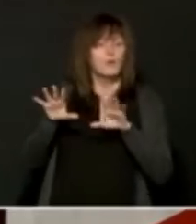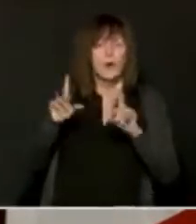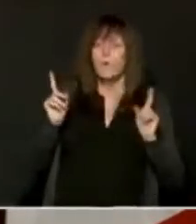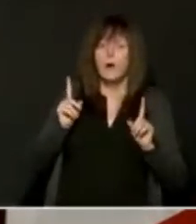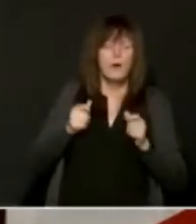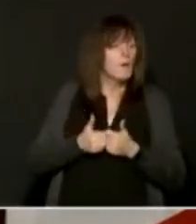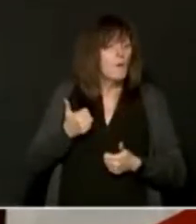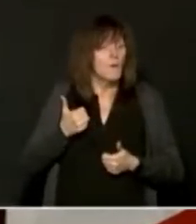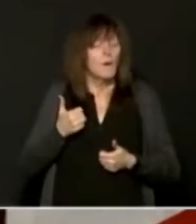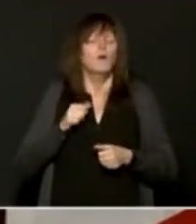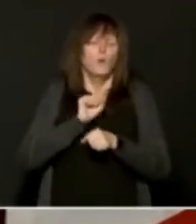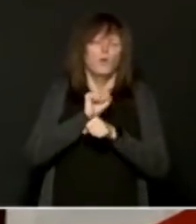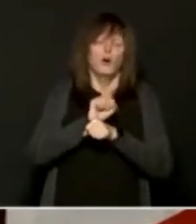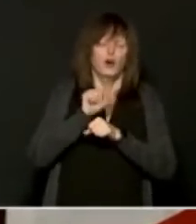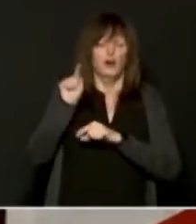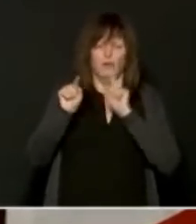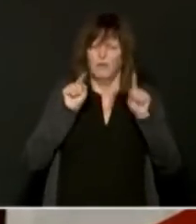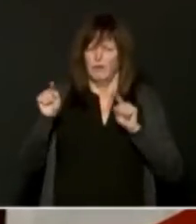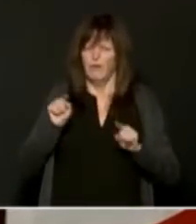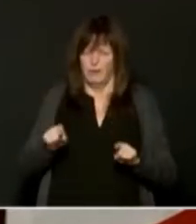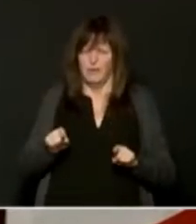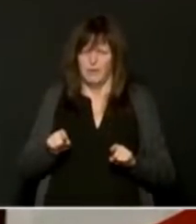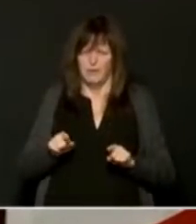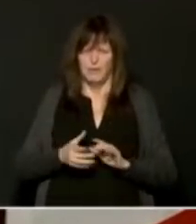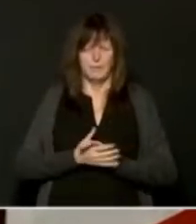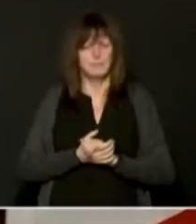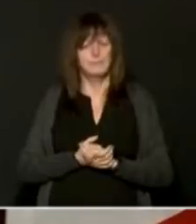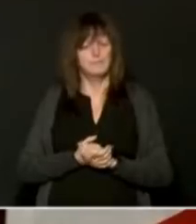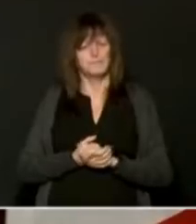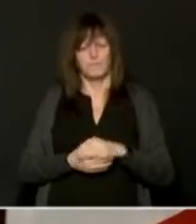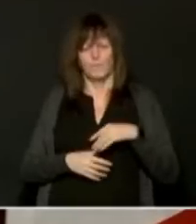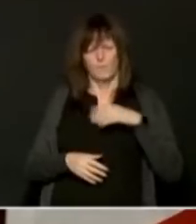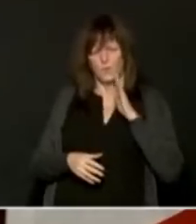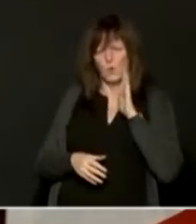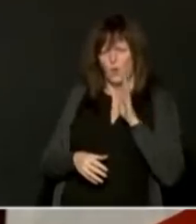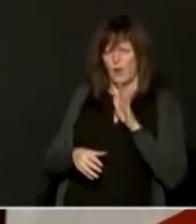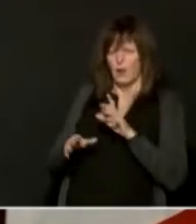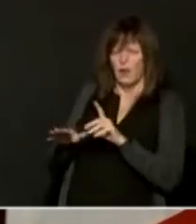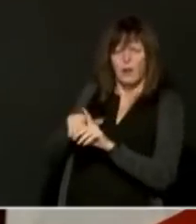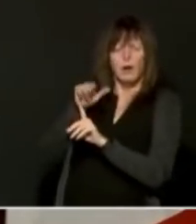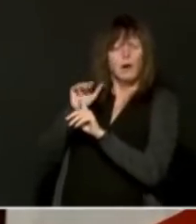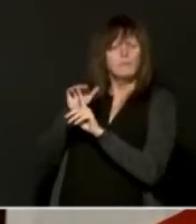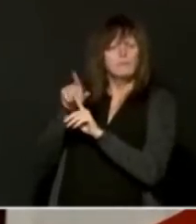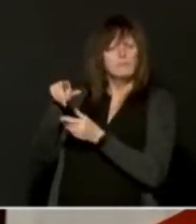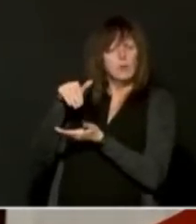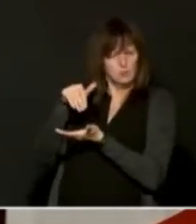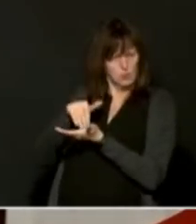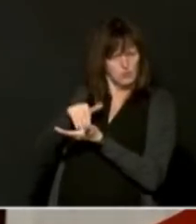certainly follow up with the medical officer of health for Hamilton. I'm not aware of any specific situation there at this point.